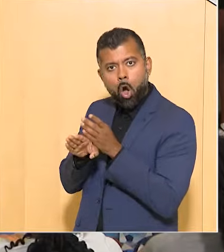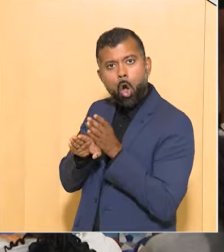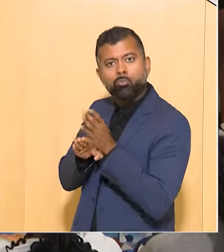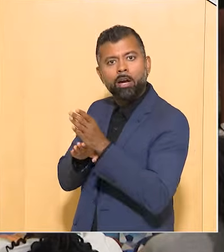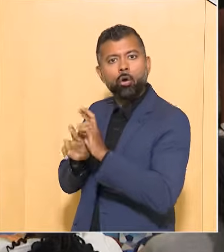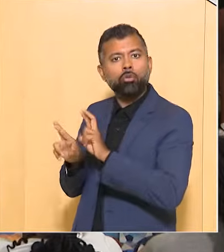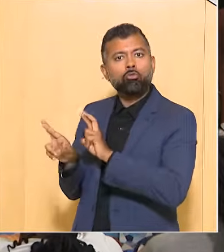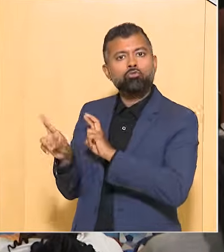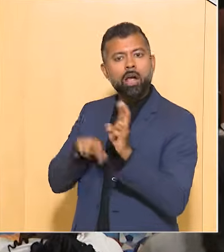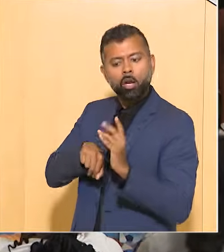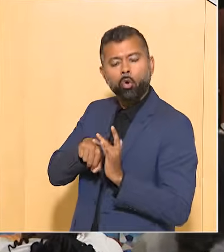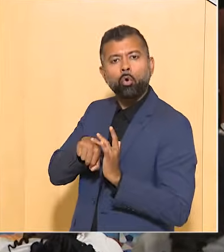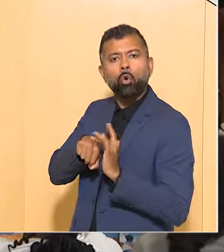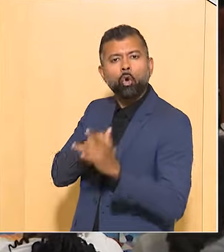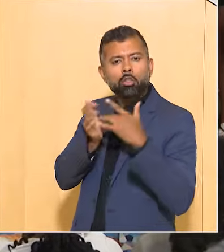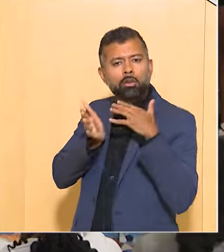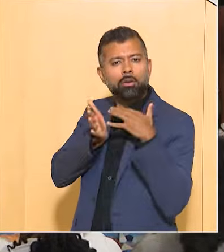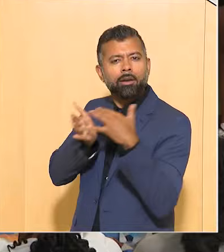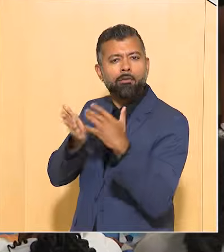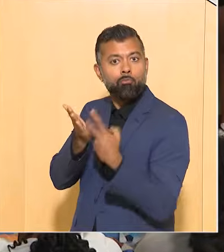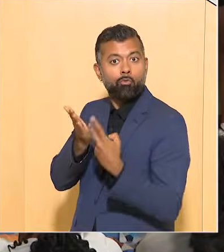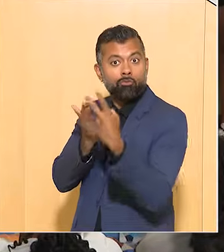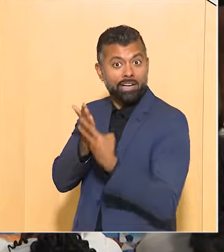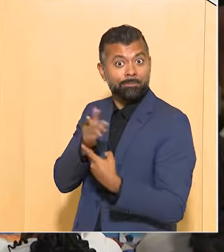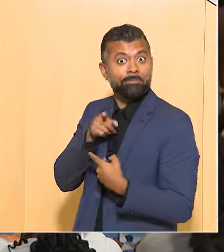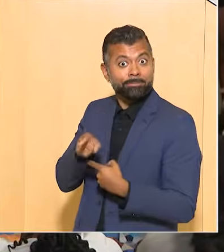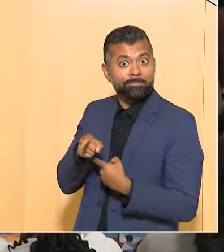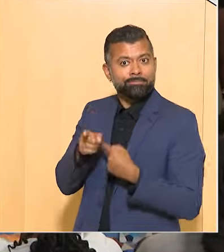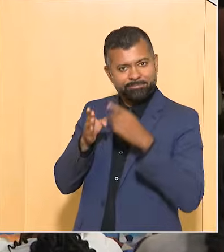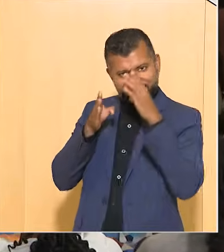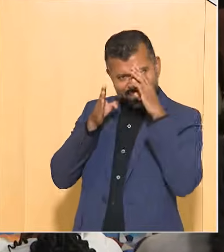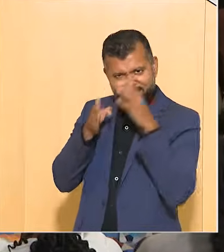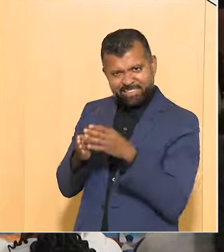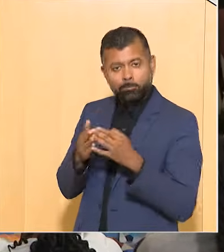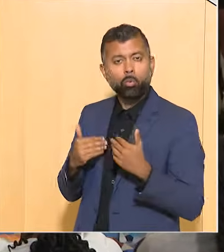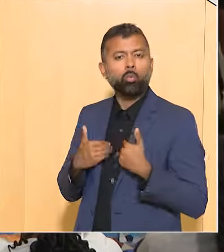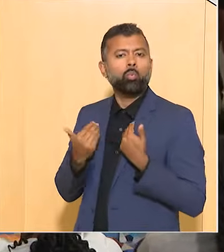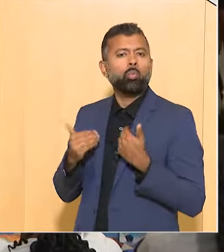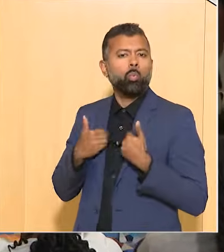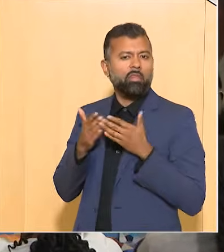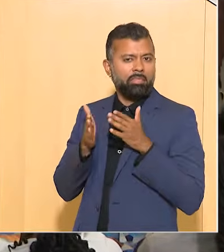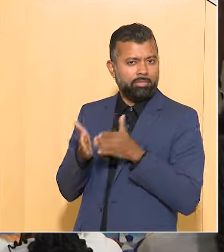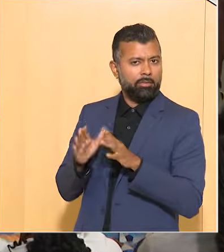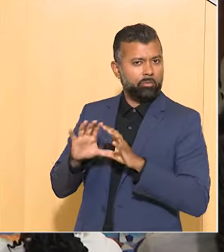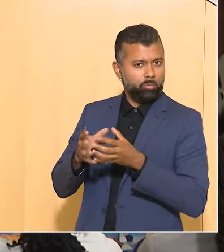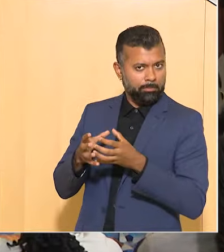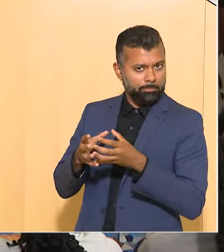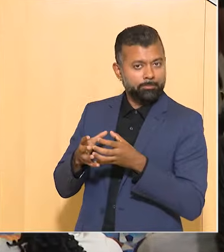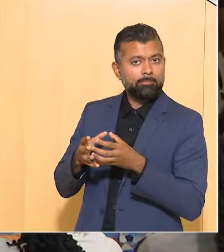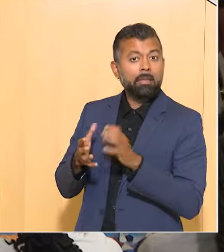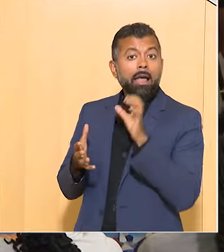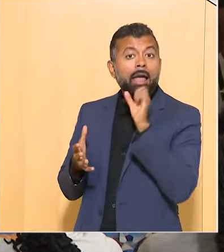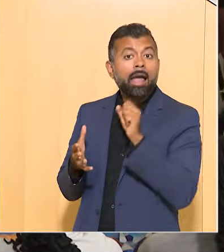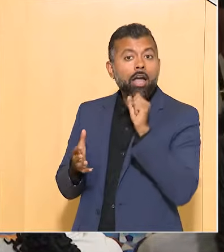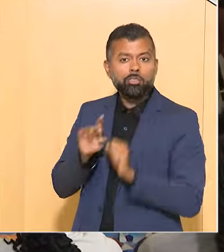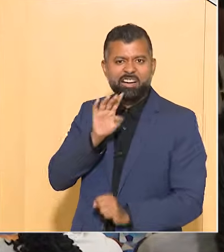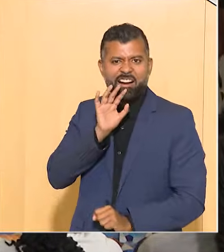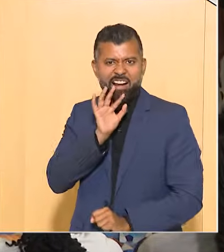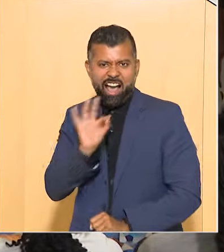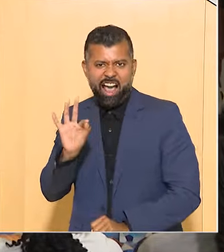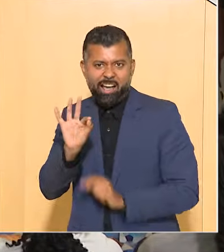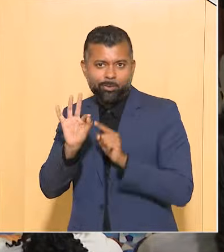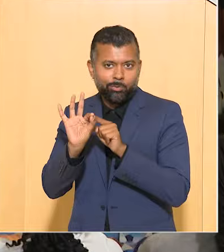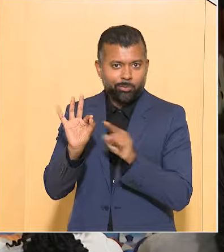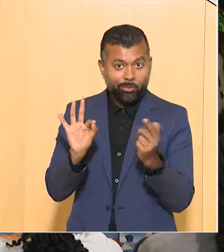Scholars Program. That is our program for younger children, 9 to 13, and